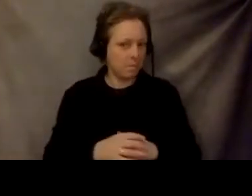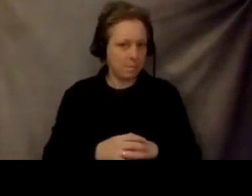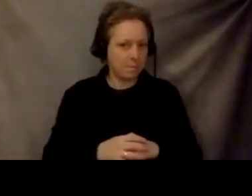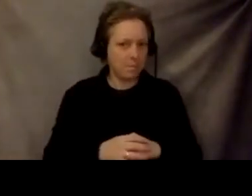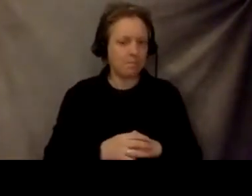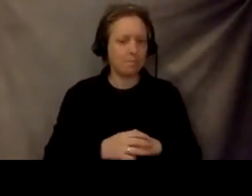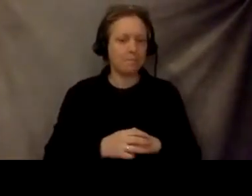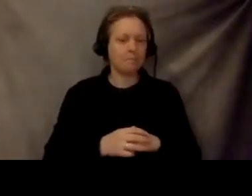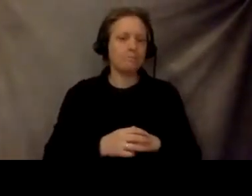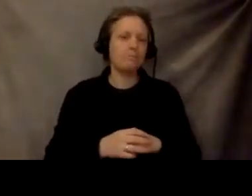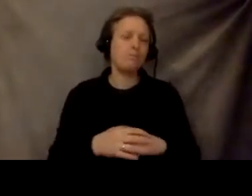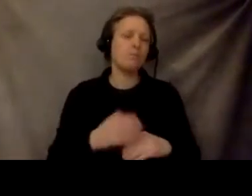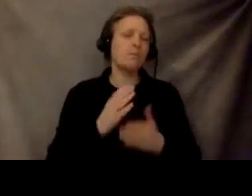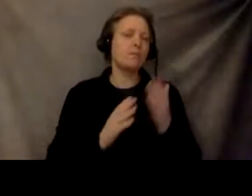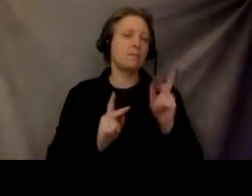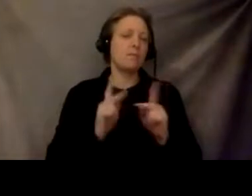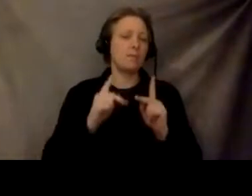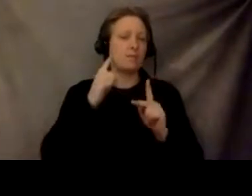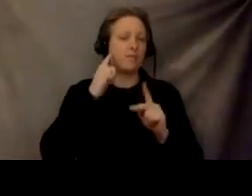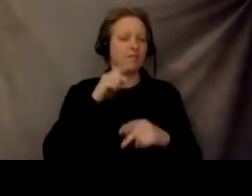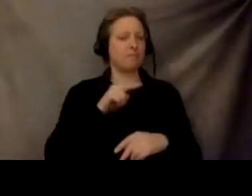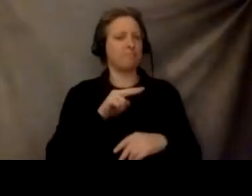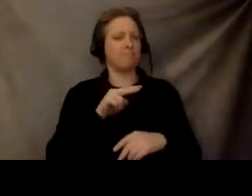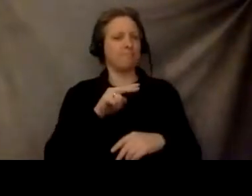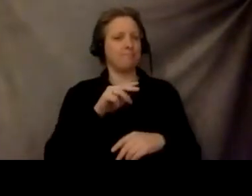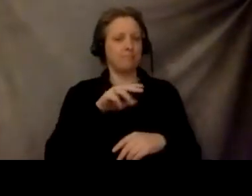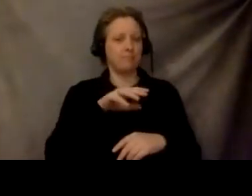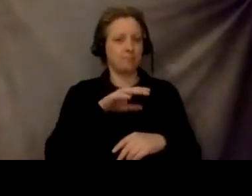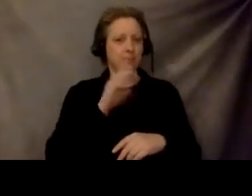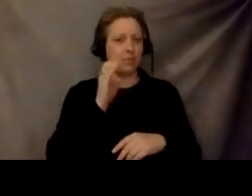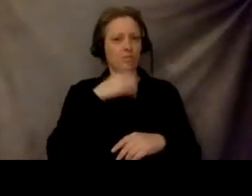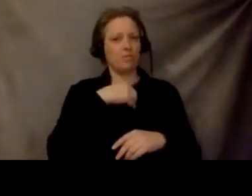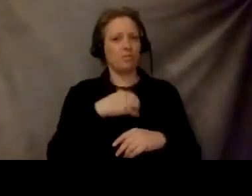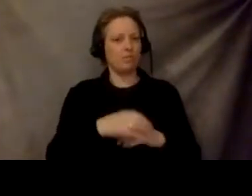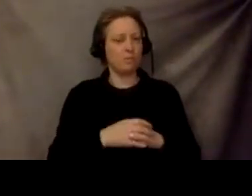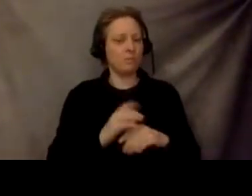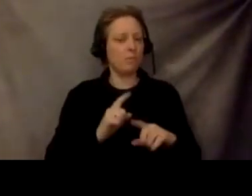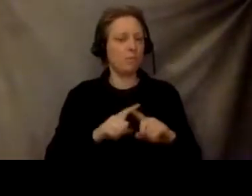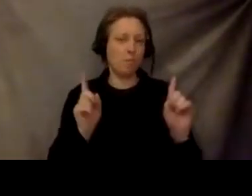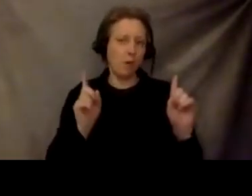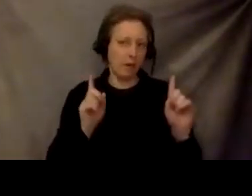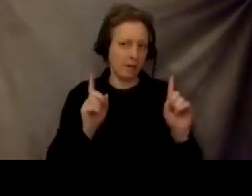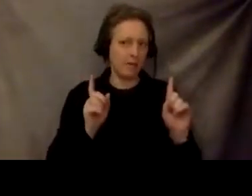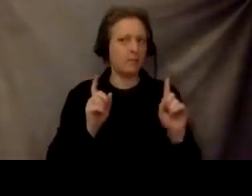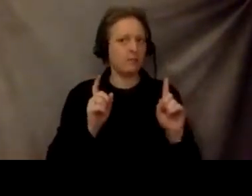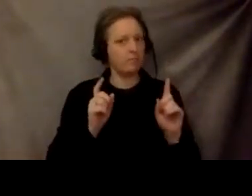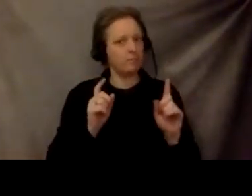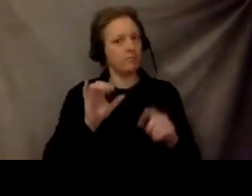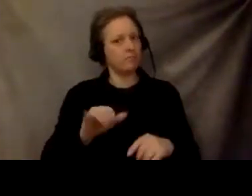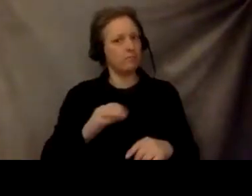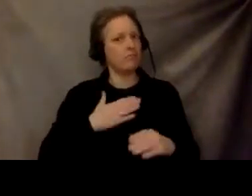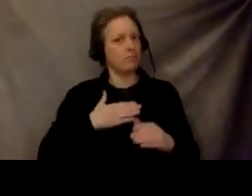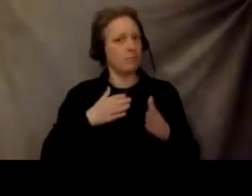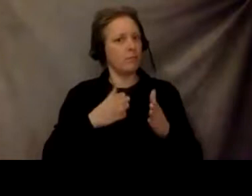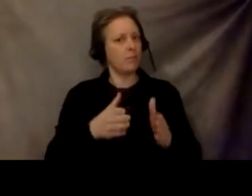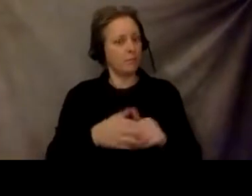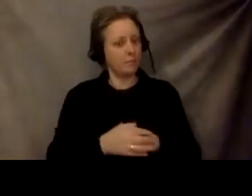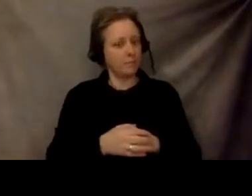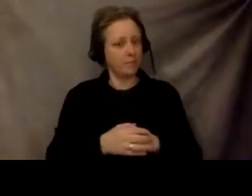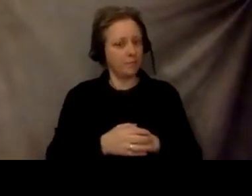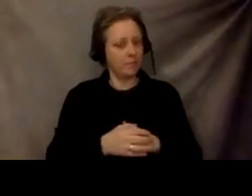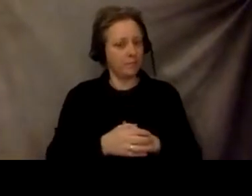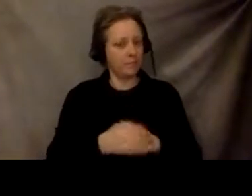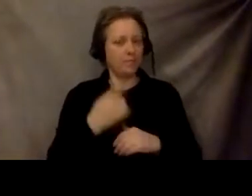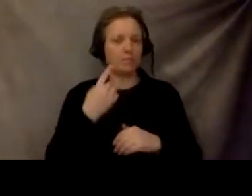of approach. So those accomplishments, I think the whole business of clean water, we took a little sewerage agency